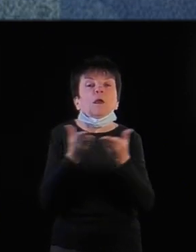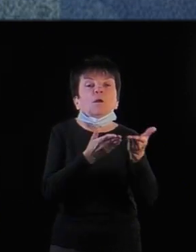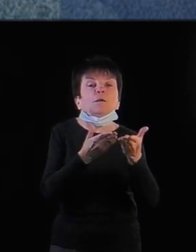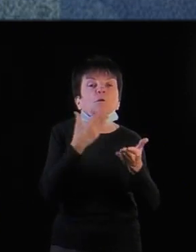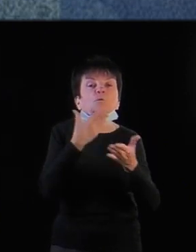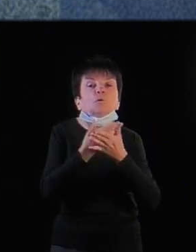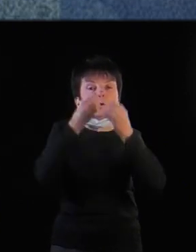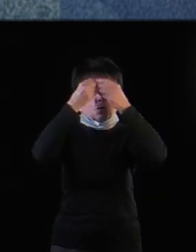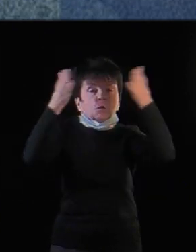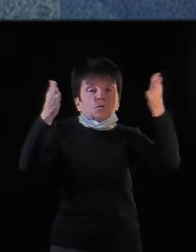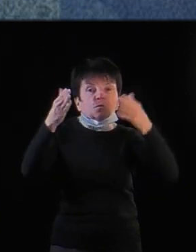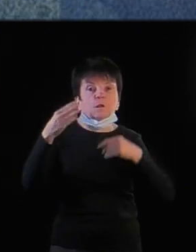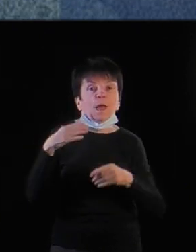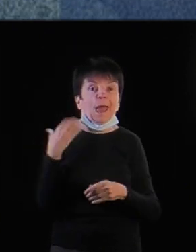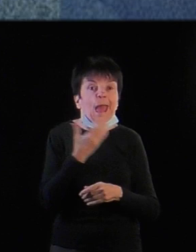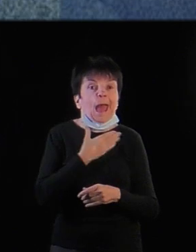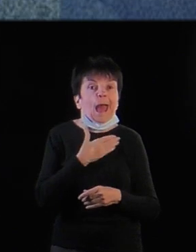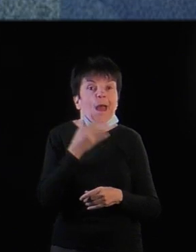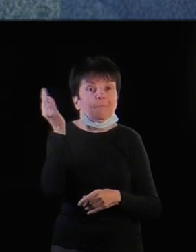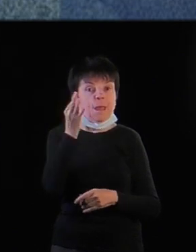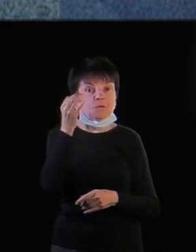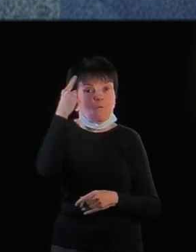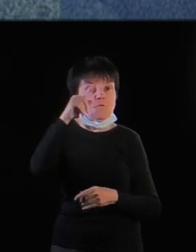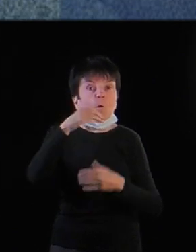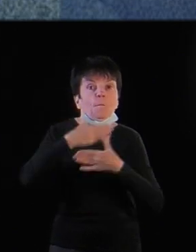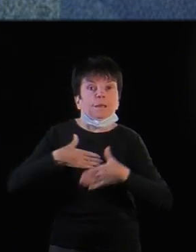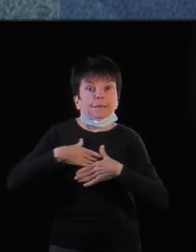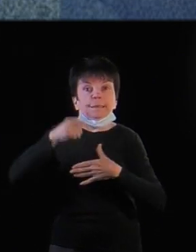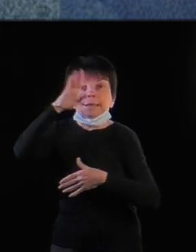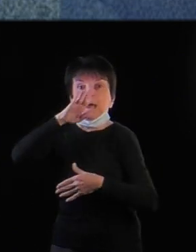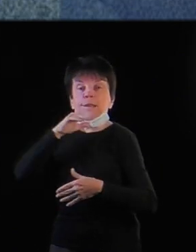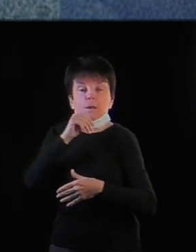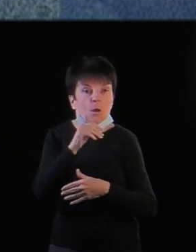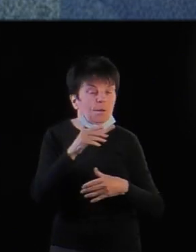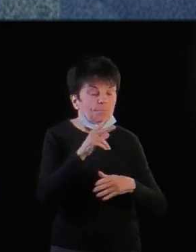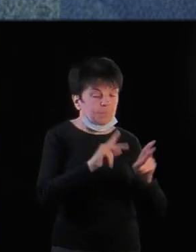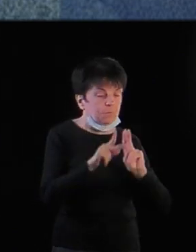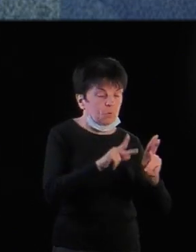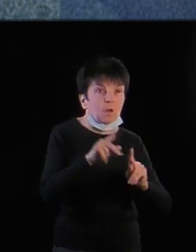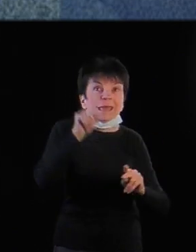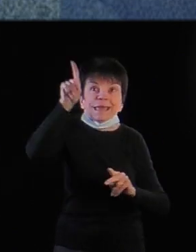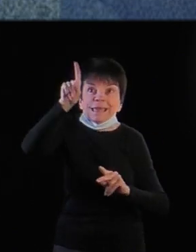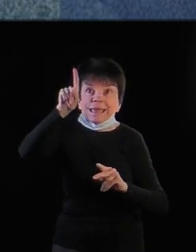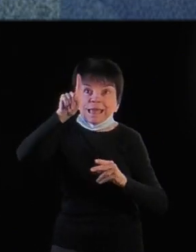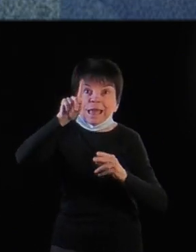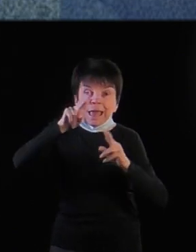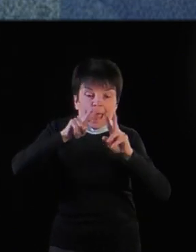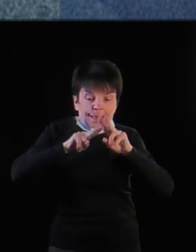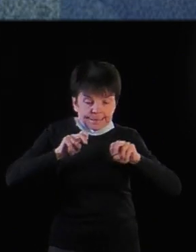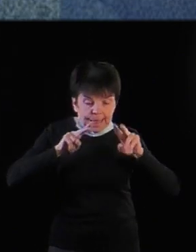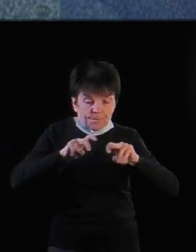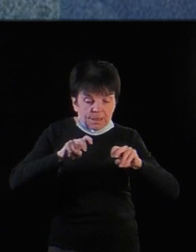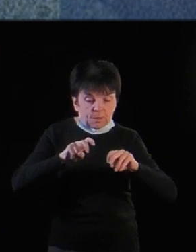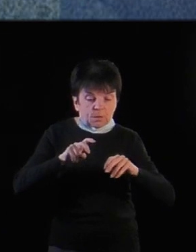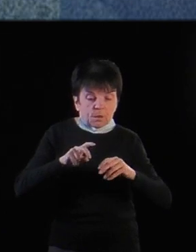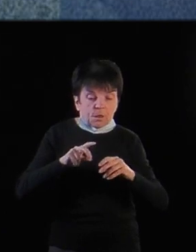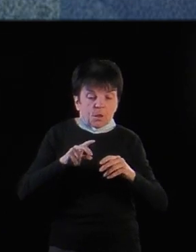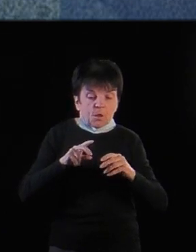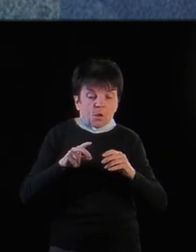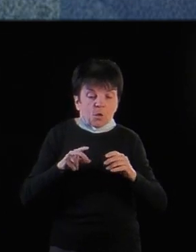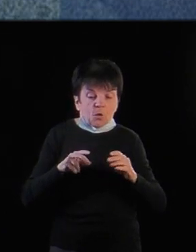people. He alone examines the motives of our heart. That we would be people